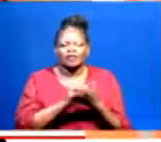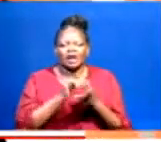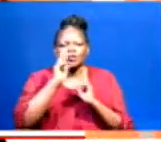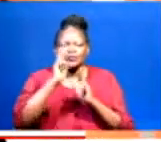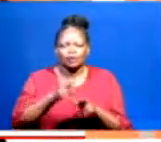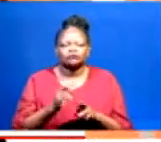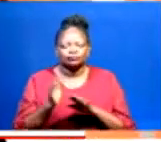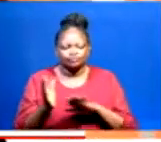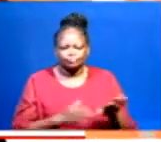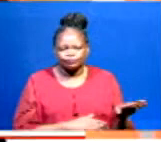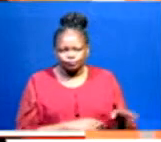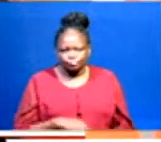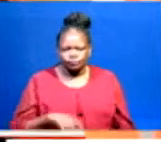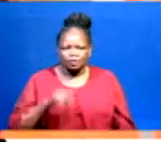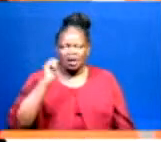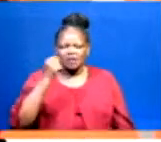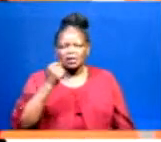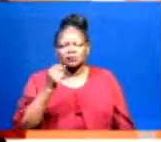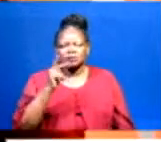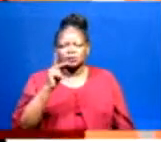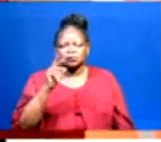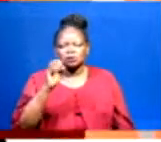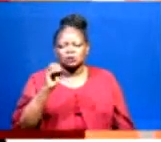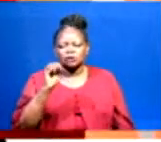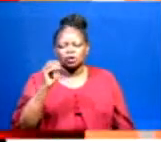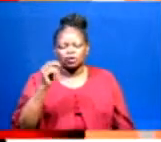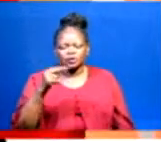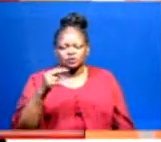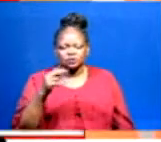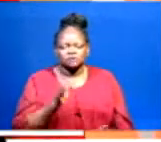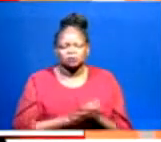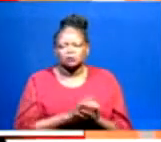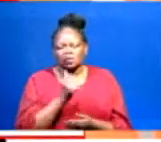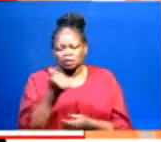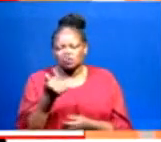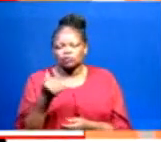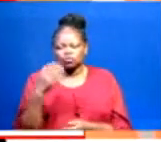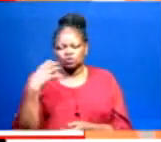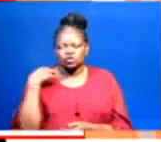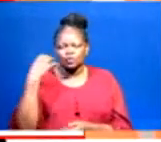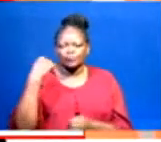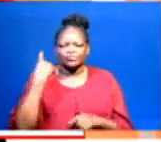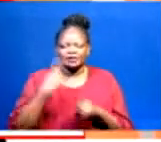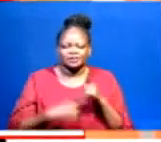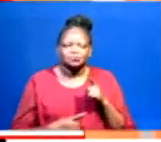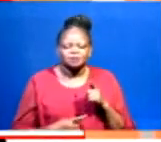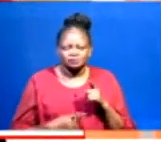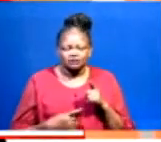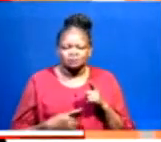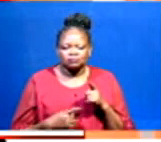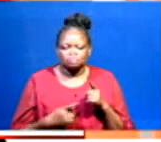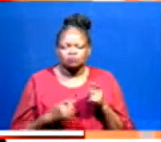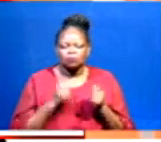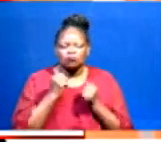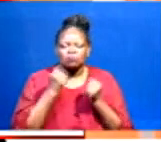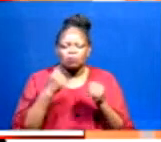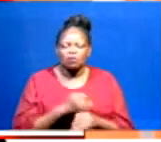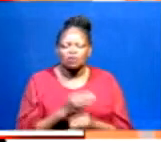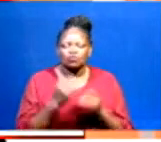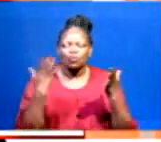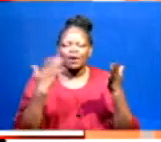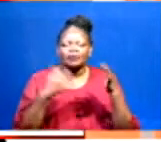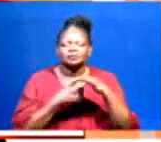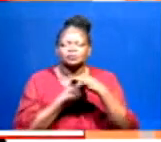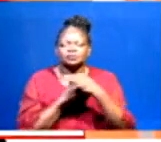Kenya's Bernard Koech and Dorcas Tuitoek were crowned the champions of this year's Haspa Marathon Hamburg in Germany.